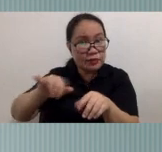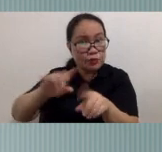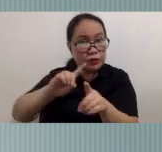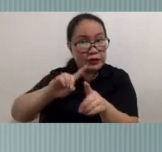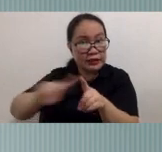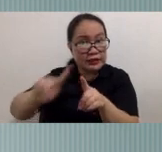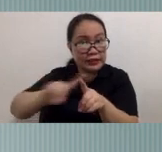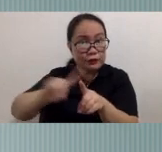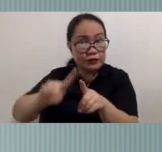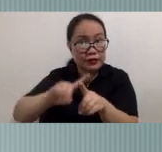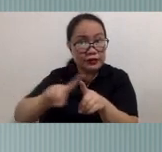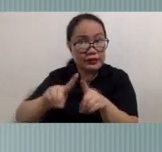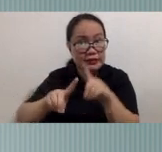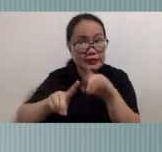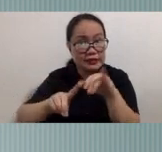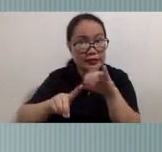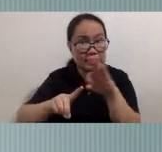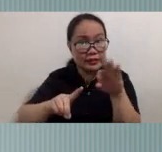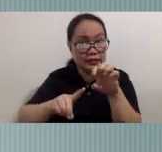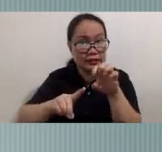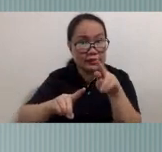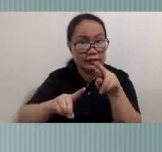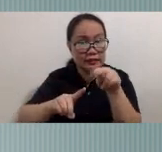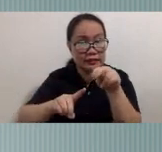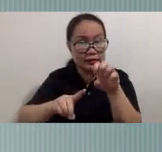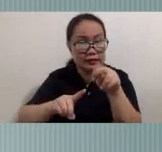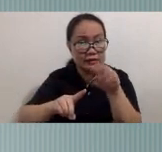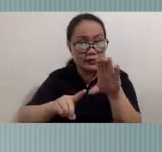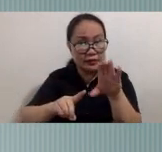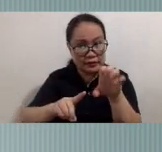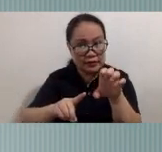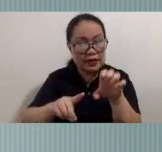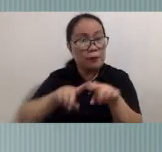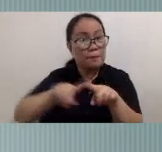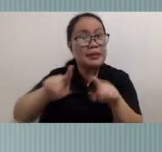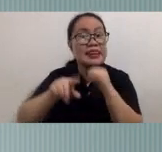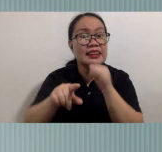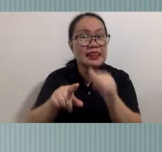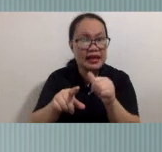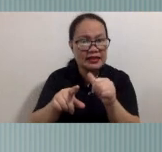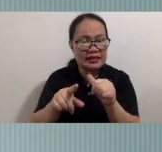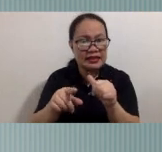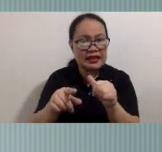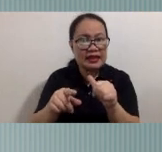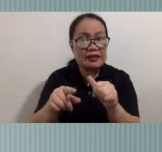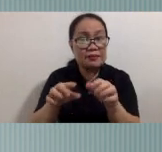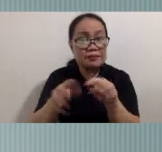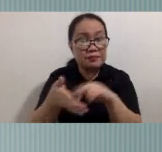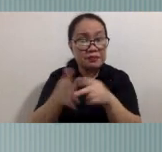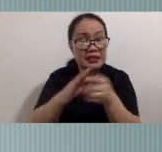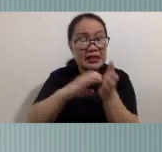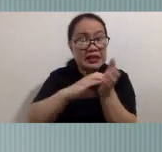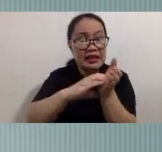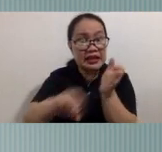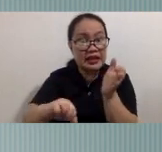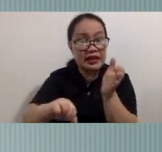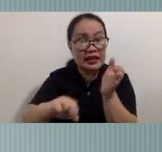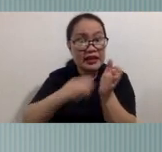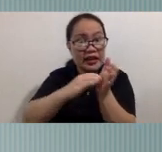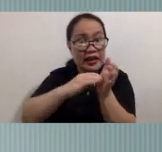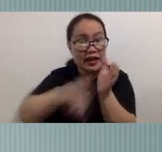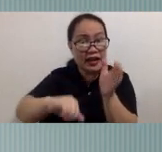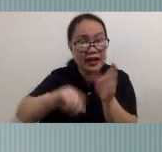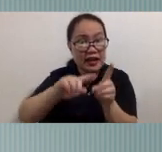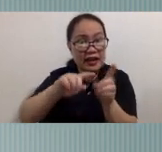sa difference. Pag meron tayong but not, pwede rin nating sabihin na difference yon. Ibig sabihin, take away,